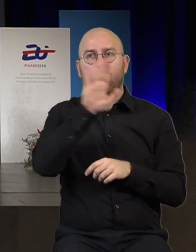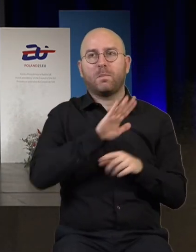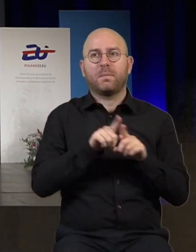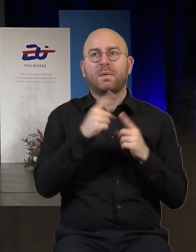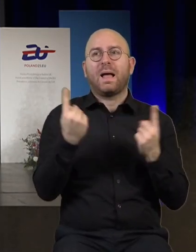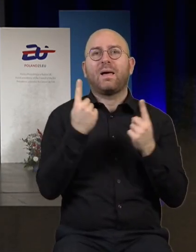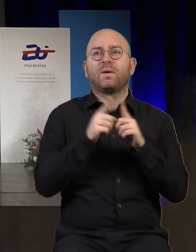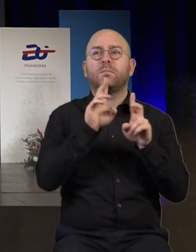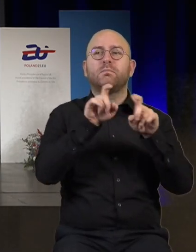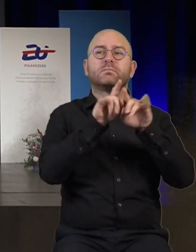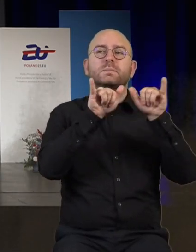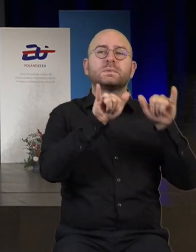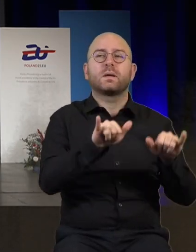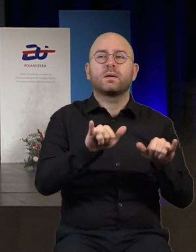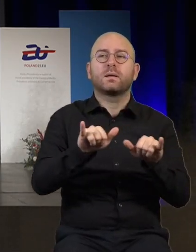energy, or how do you,